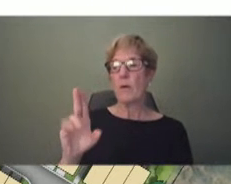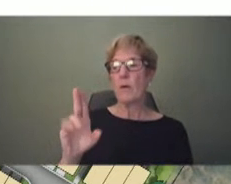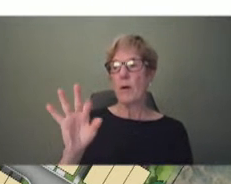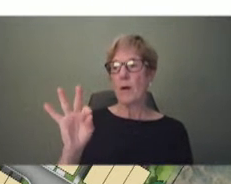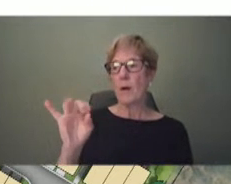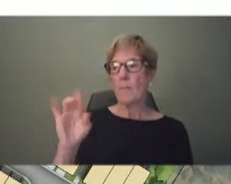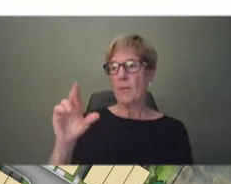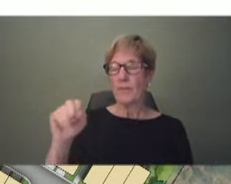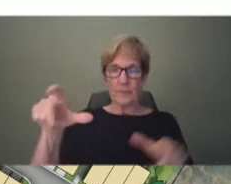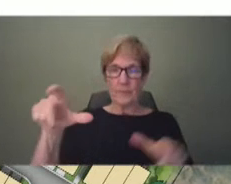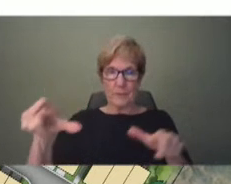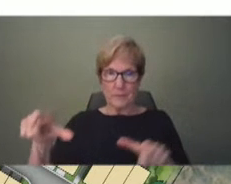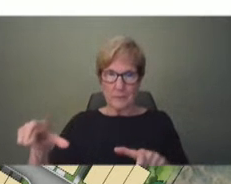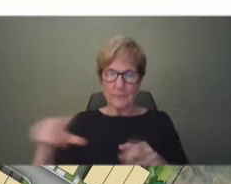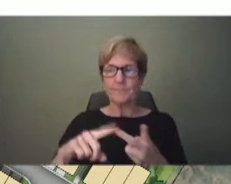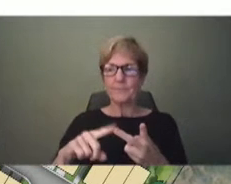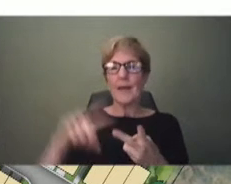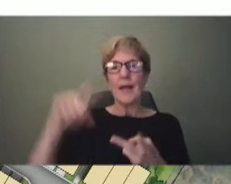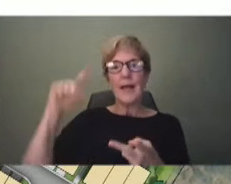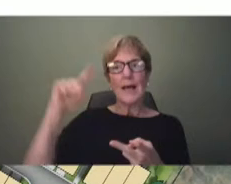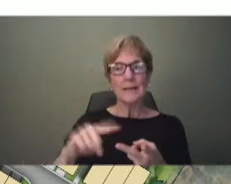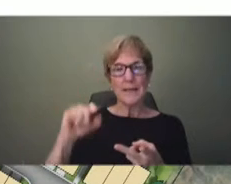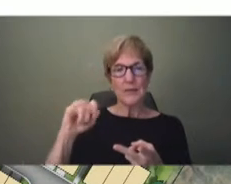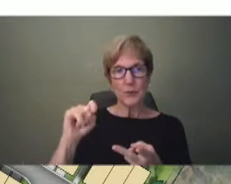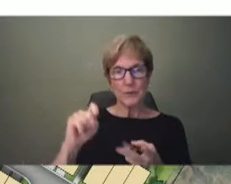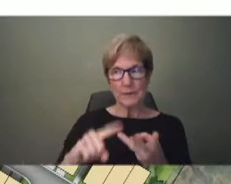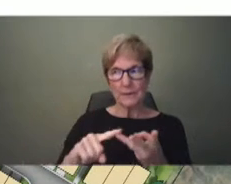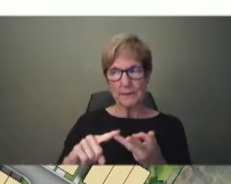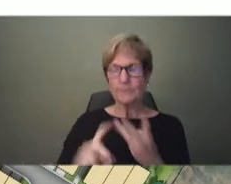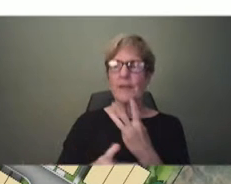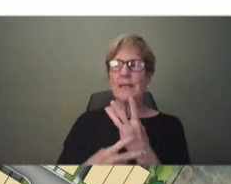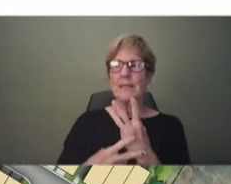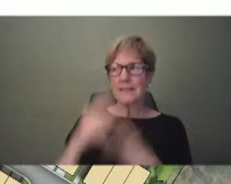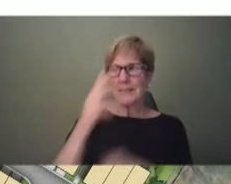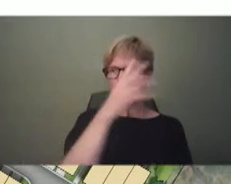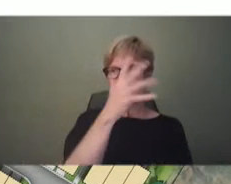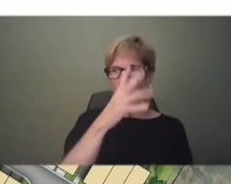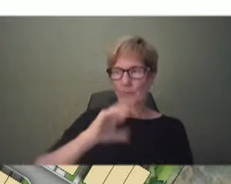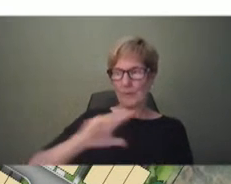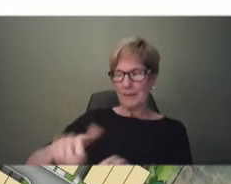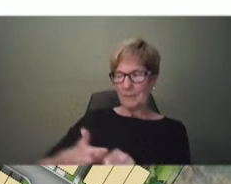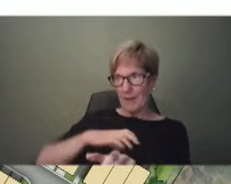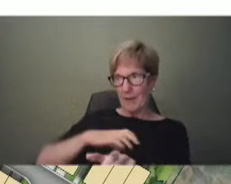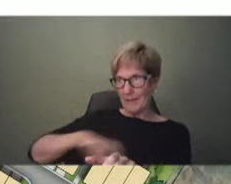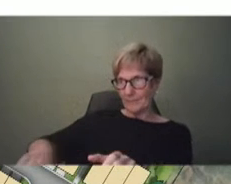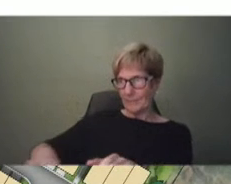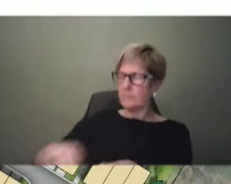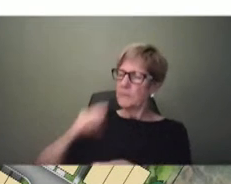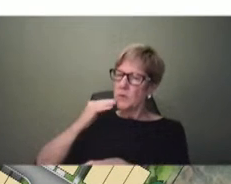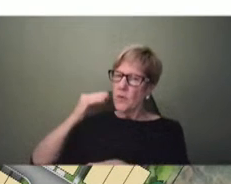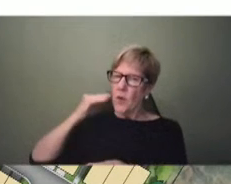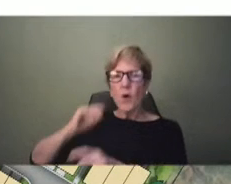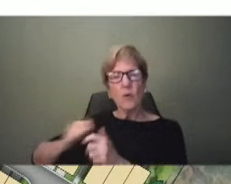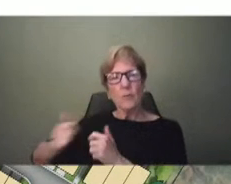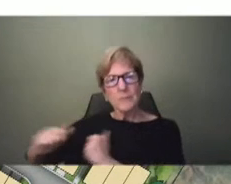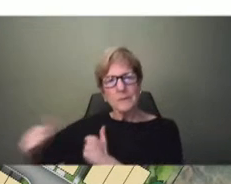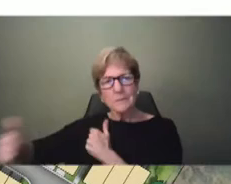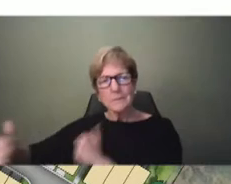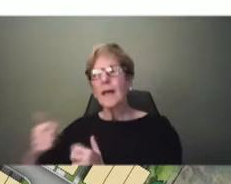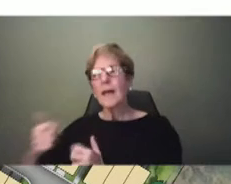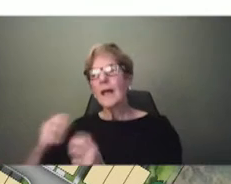reduce the unit count we also pushed tree save to the back edge up adjacent to the single family in order to provide more existing